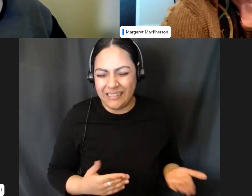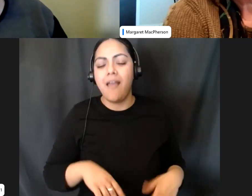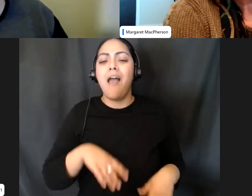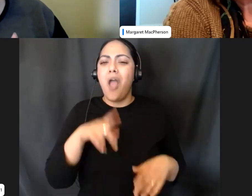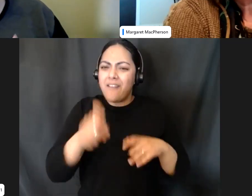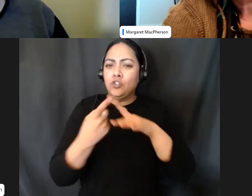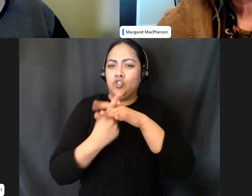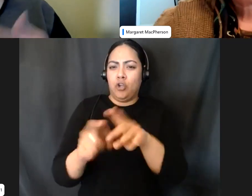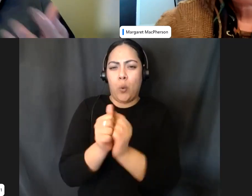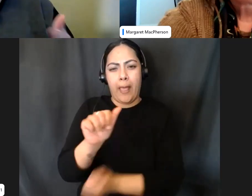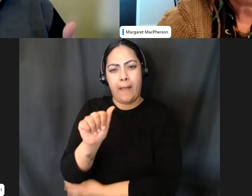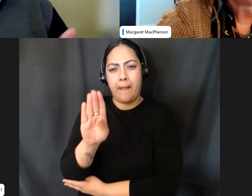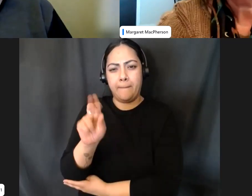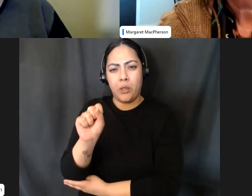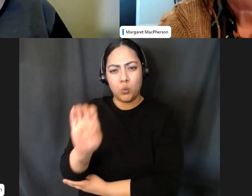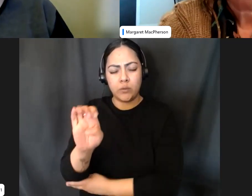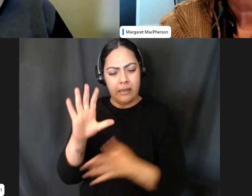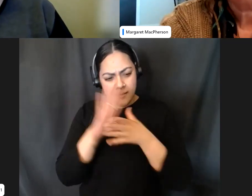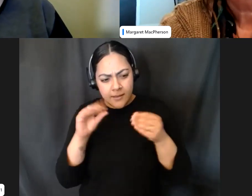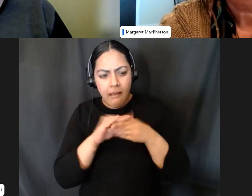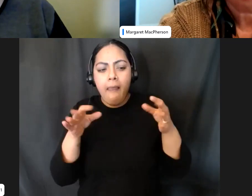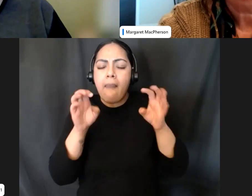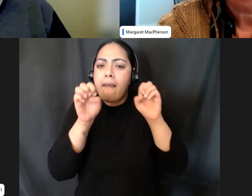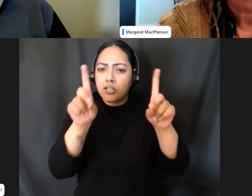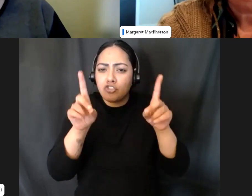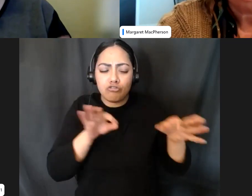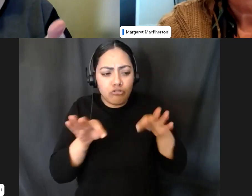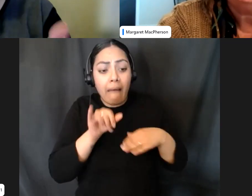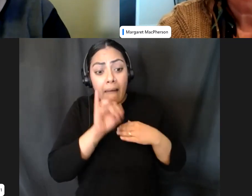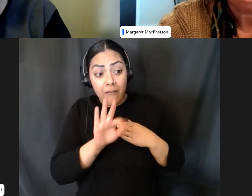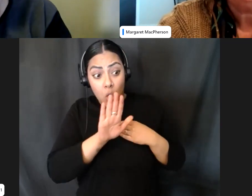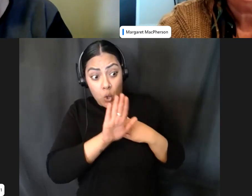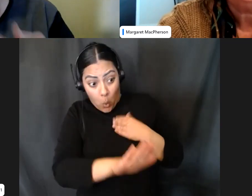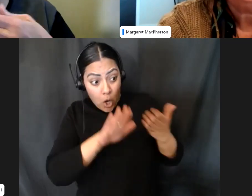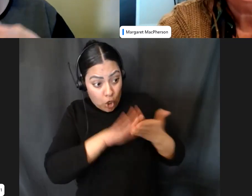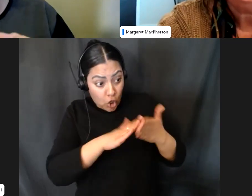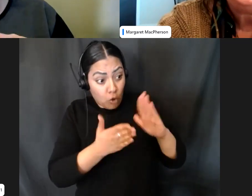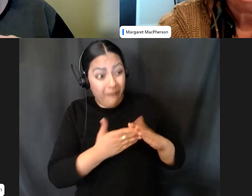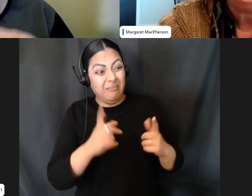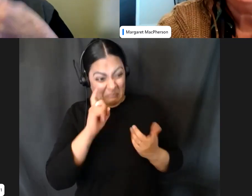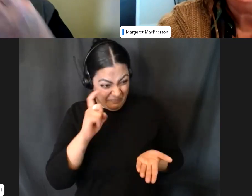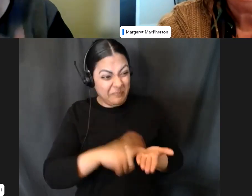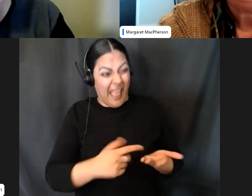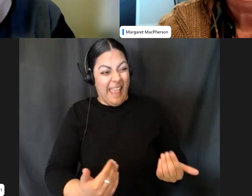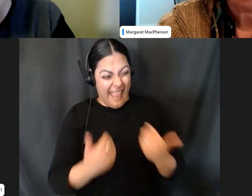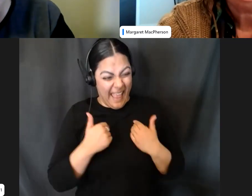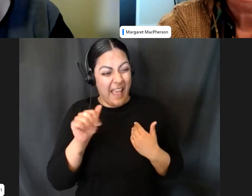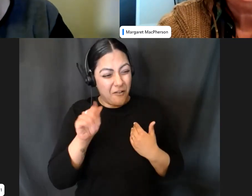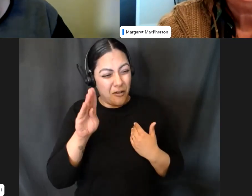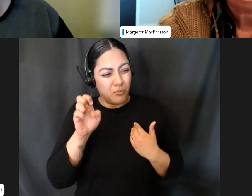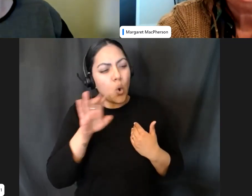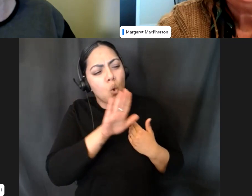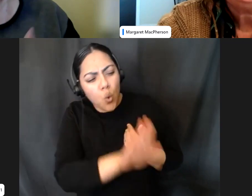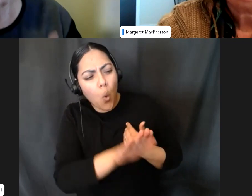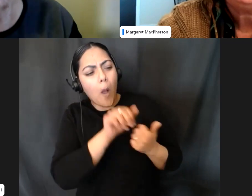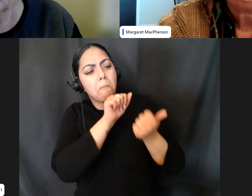and say, if this is something that is an issue in your community, how would you like to, how would Yes. you deal with it?